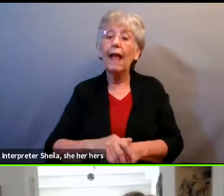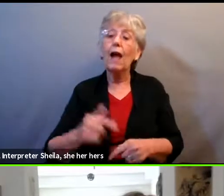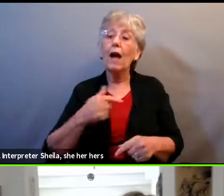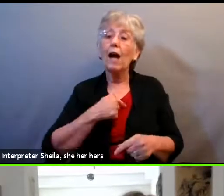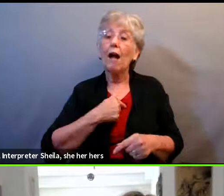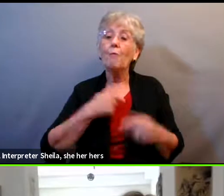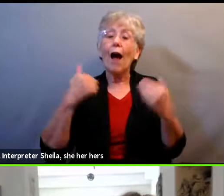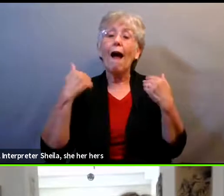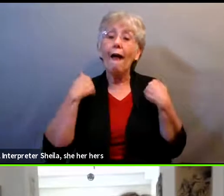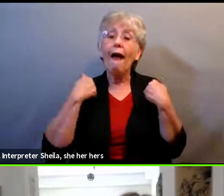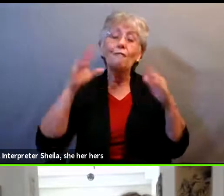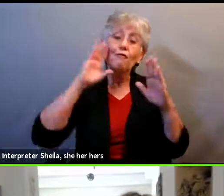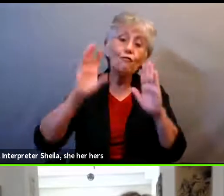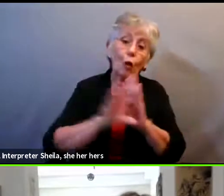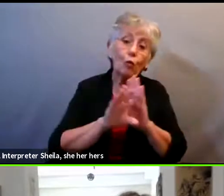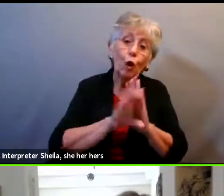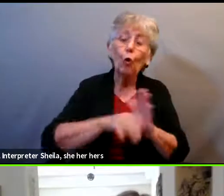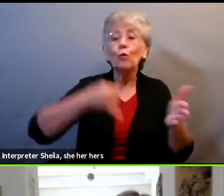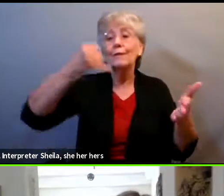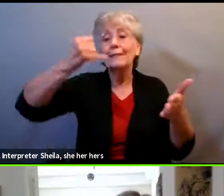photos and sketches and